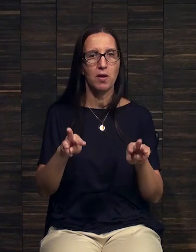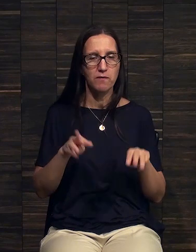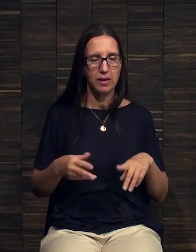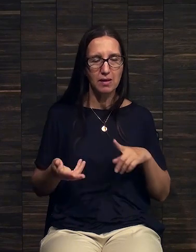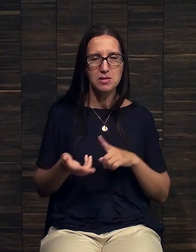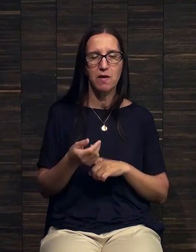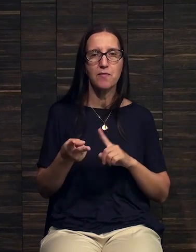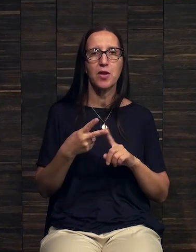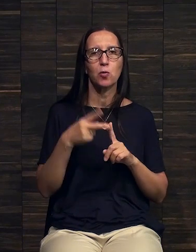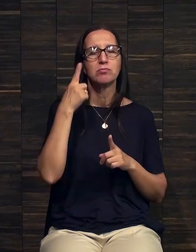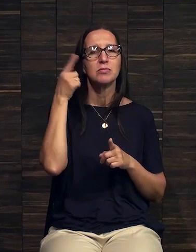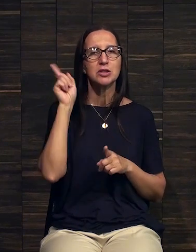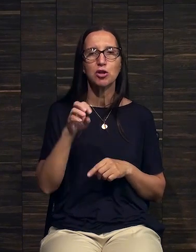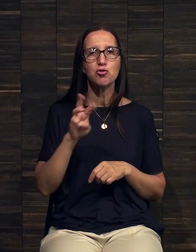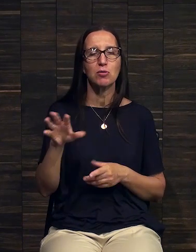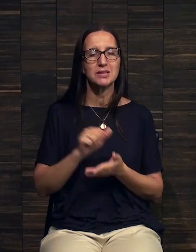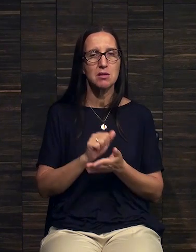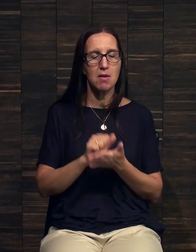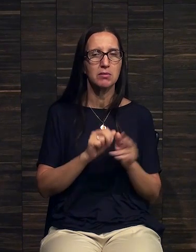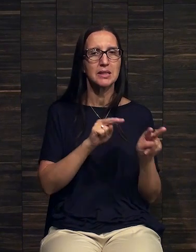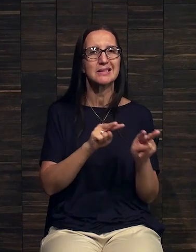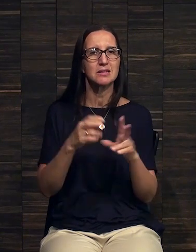your government, know what your government is doing,